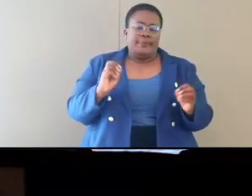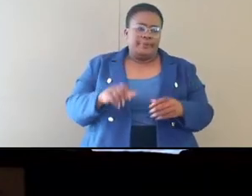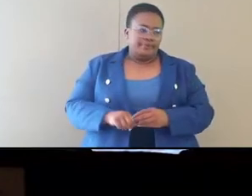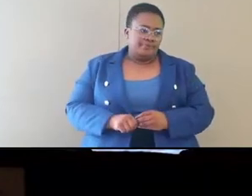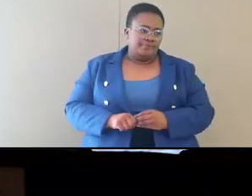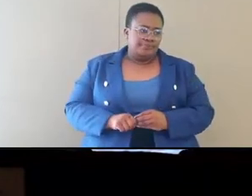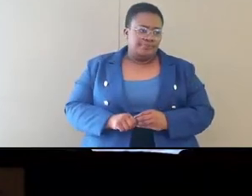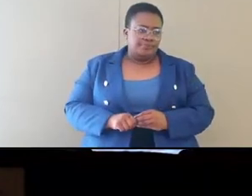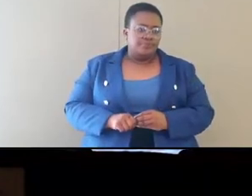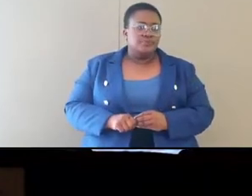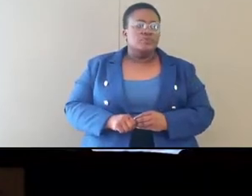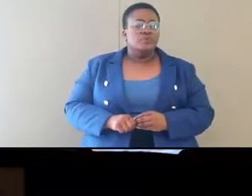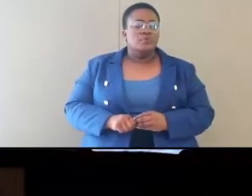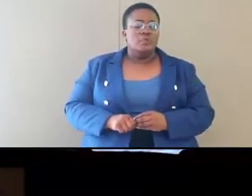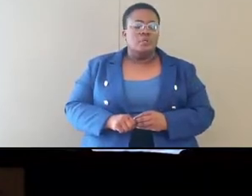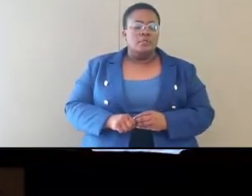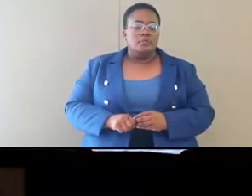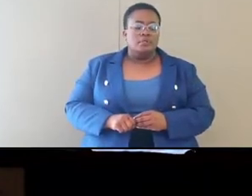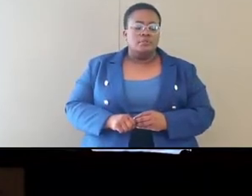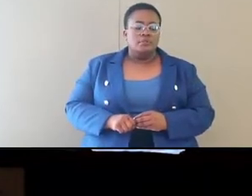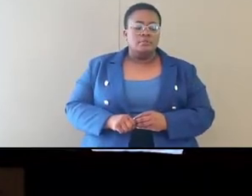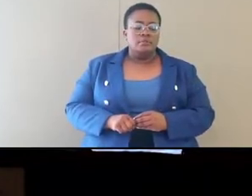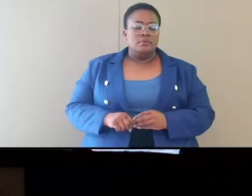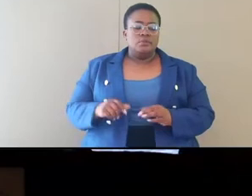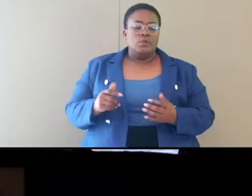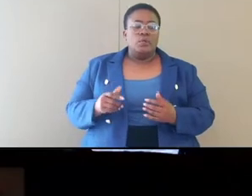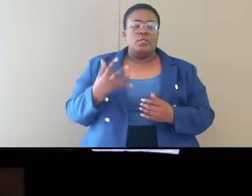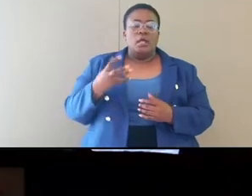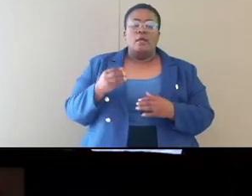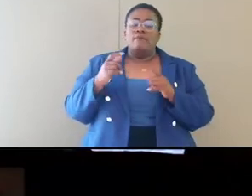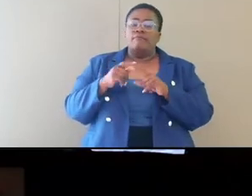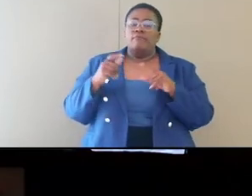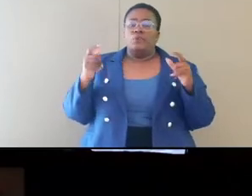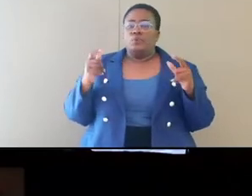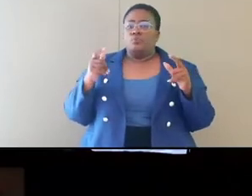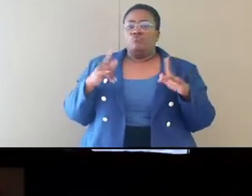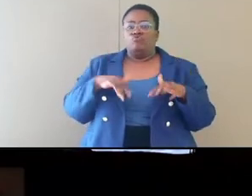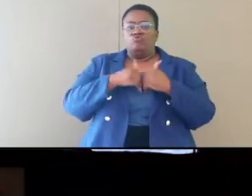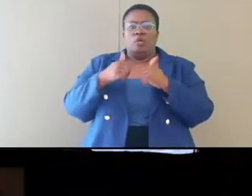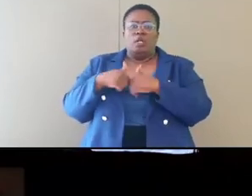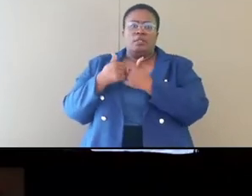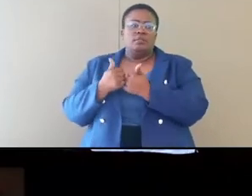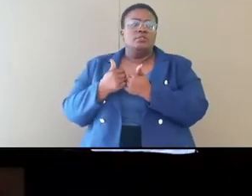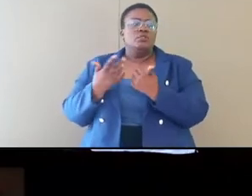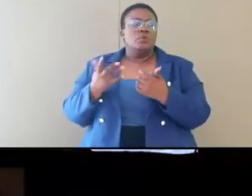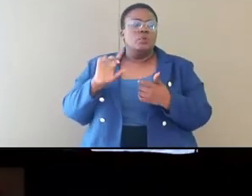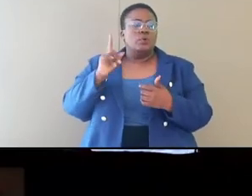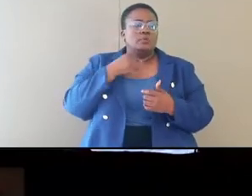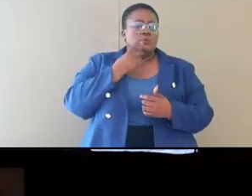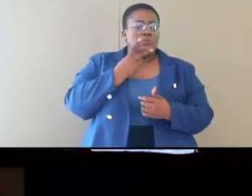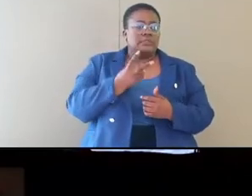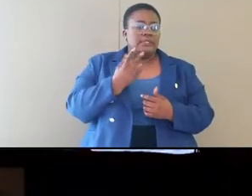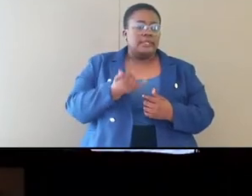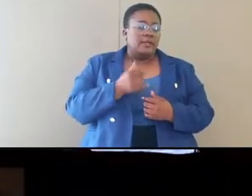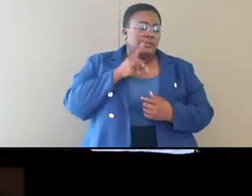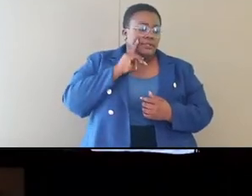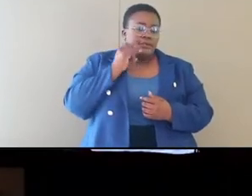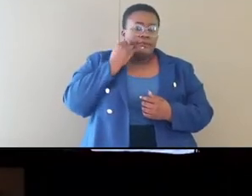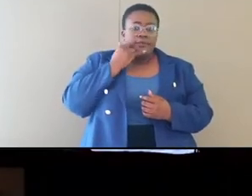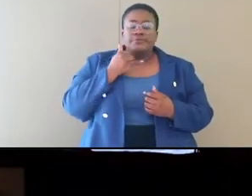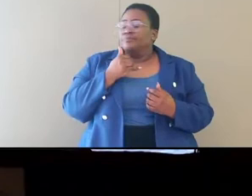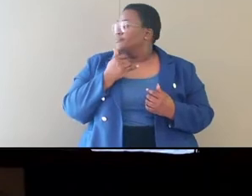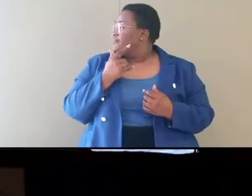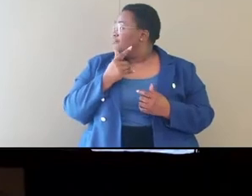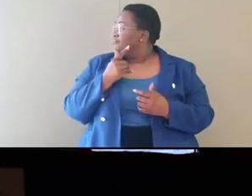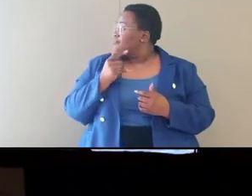So there's a huge knock-on effect in delays in registration. And what we're seeing now, the bottom line is